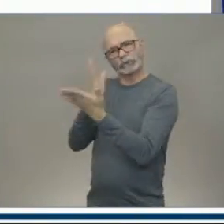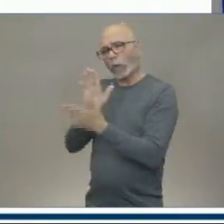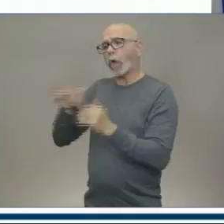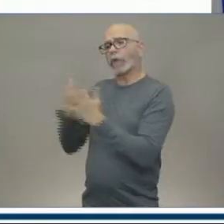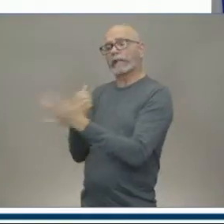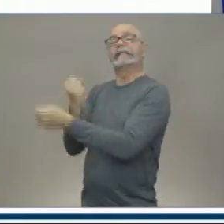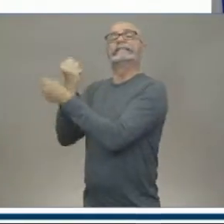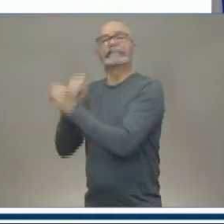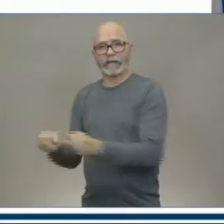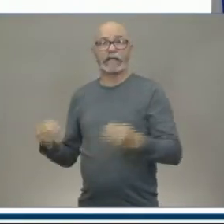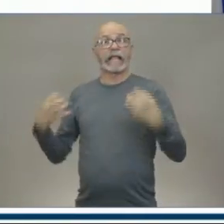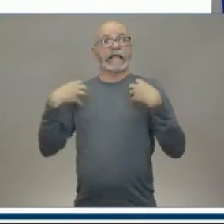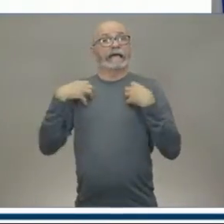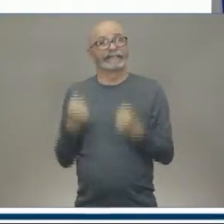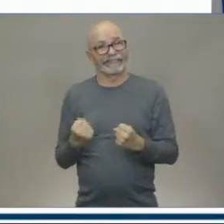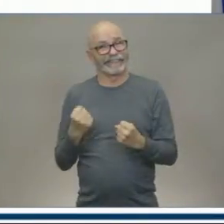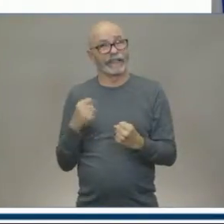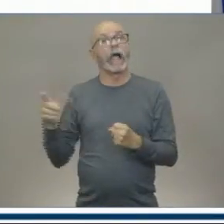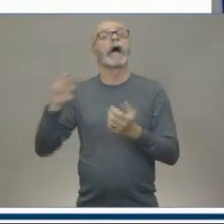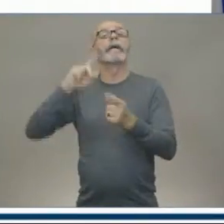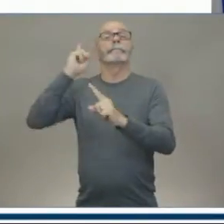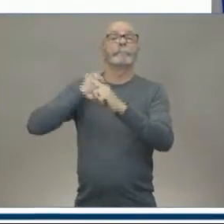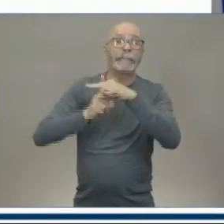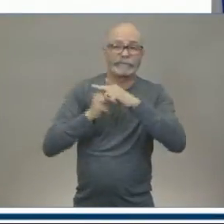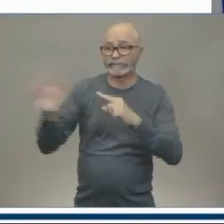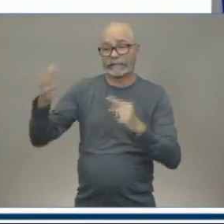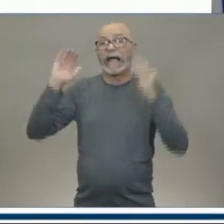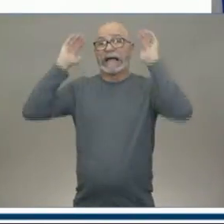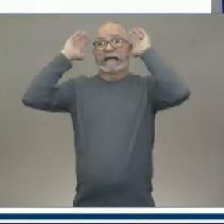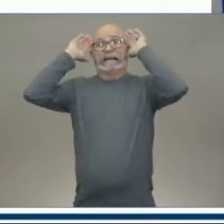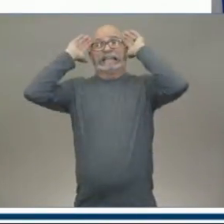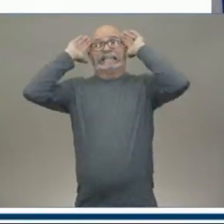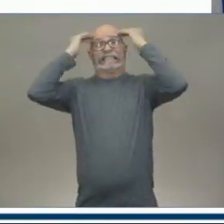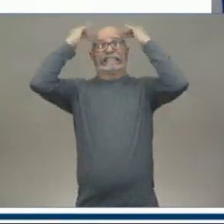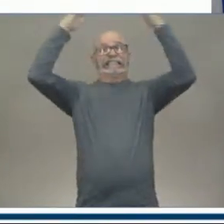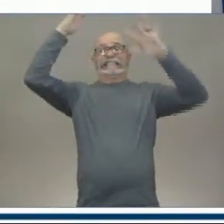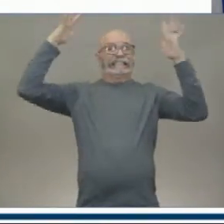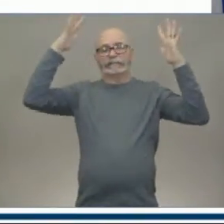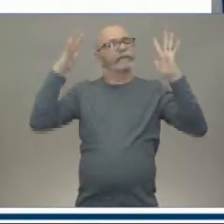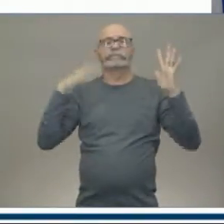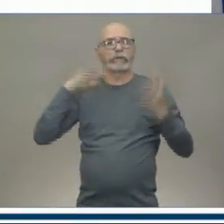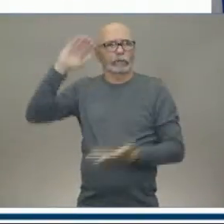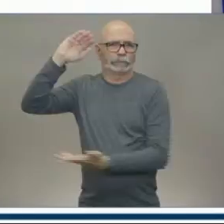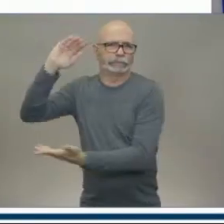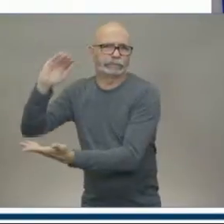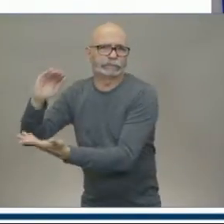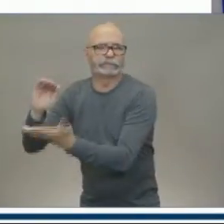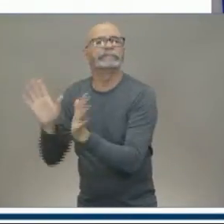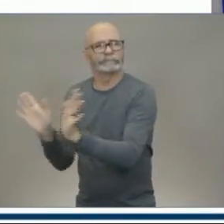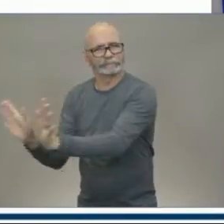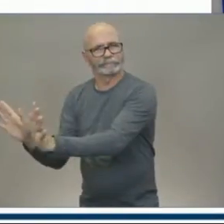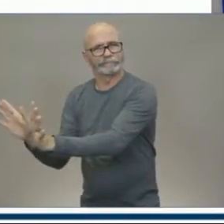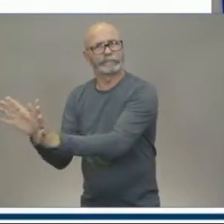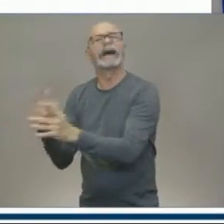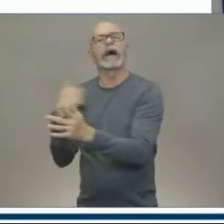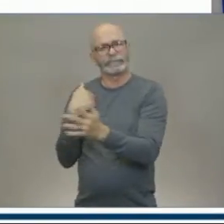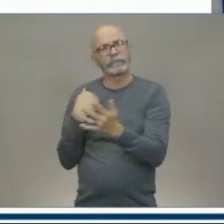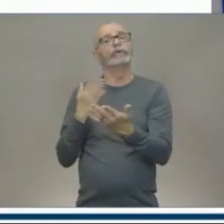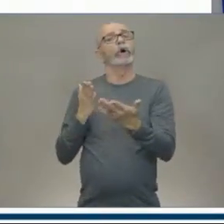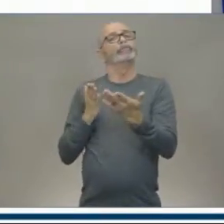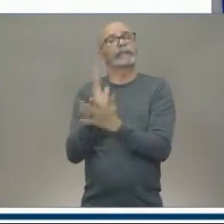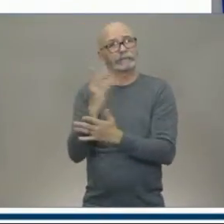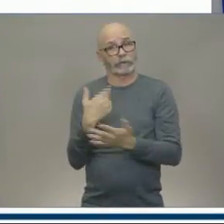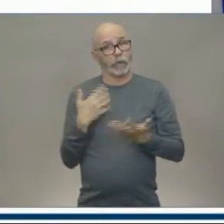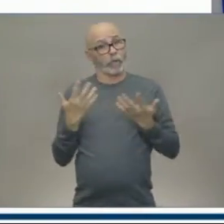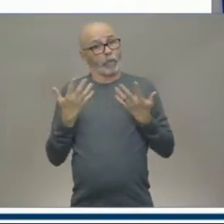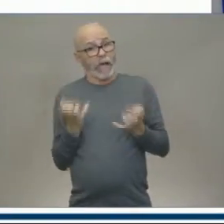that they've been feeling. We've heard loud and clear, as Dr. Strang just said, there were a lot of parents who are exercising their right to keep their children home because of the